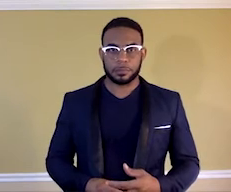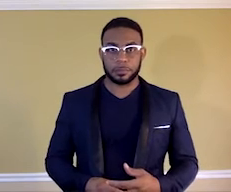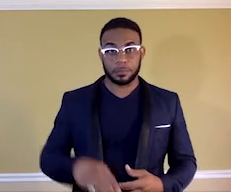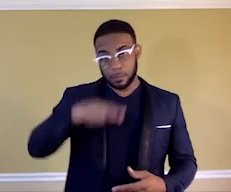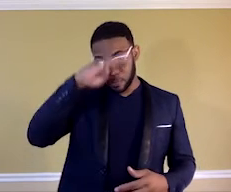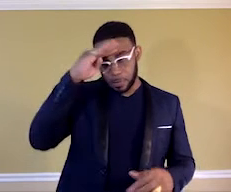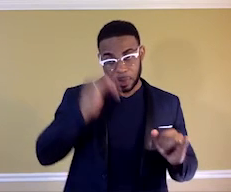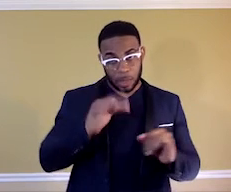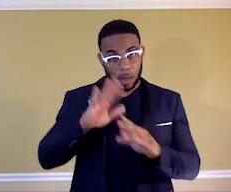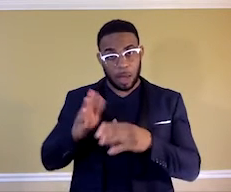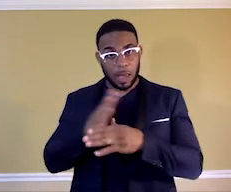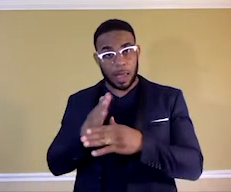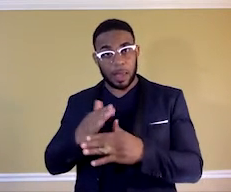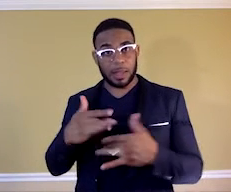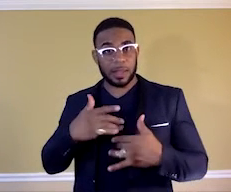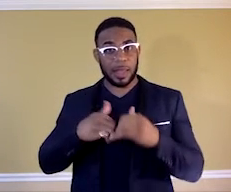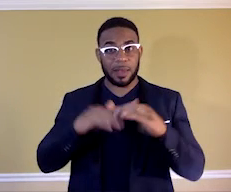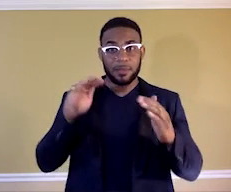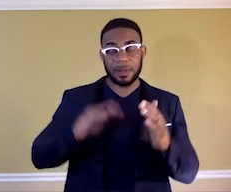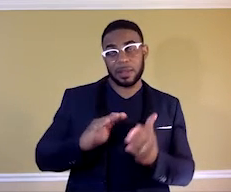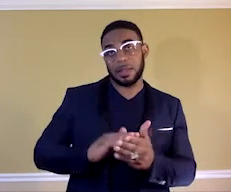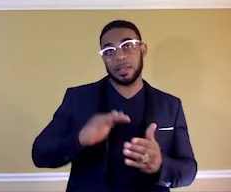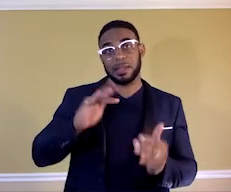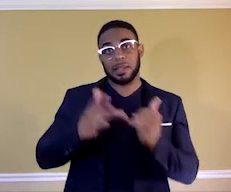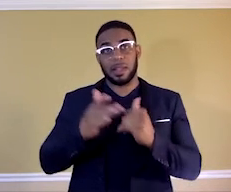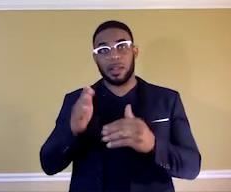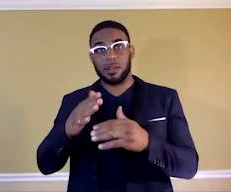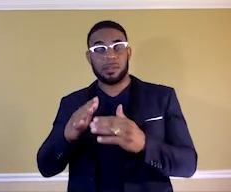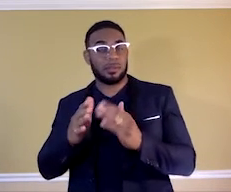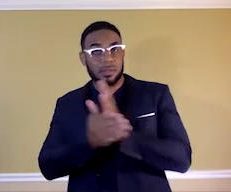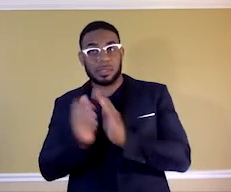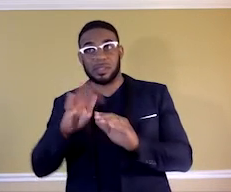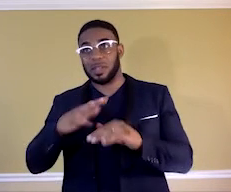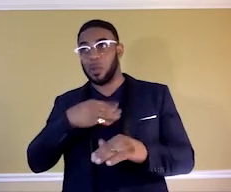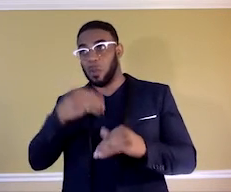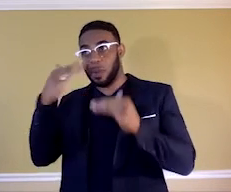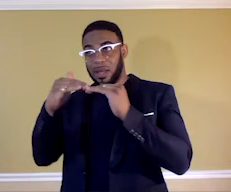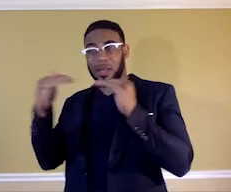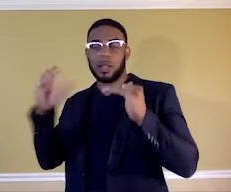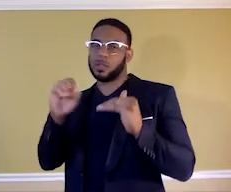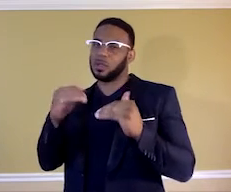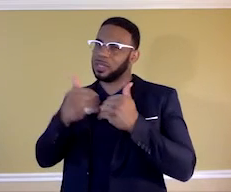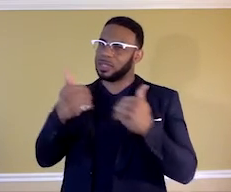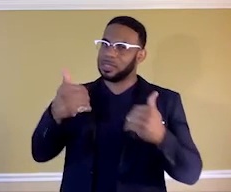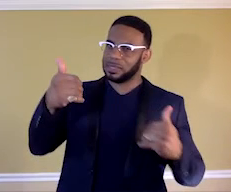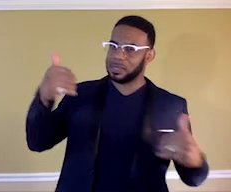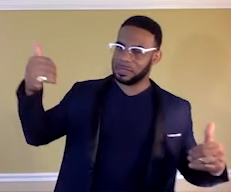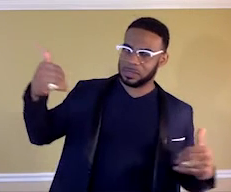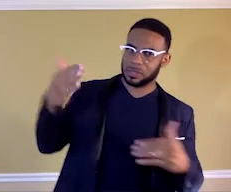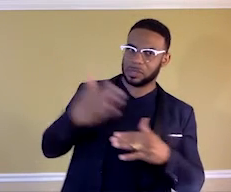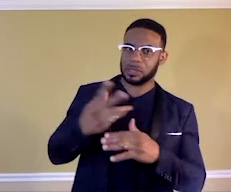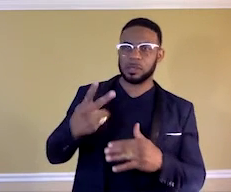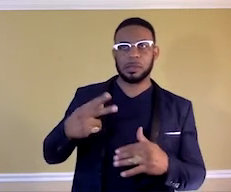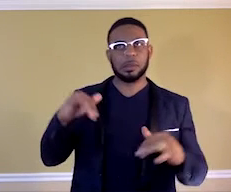Black individuals on average tend to have less technical access and skills than their white counterparts. And so the separation created